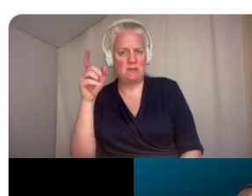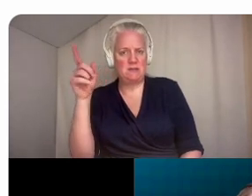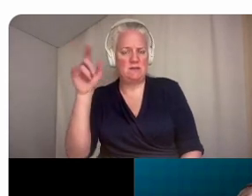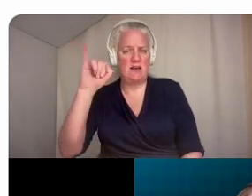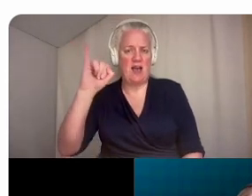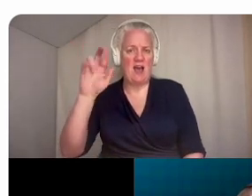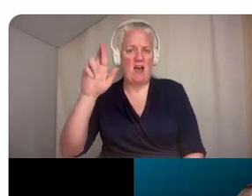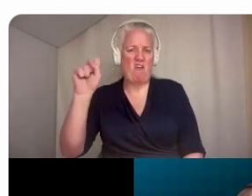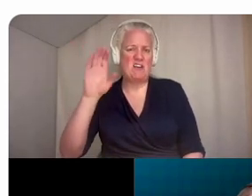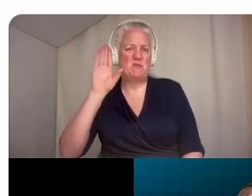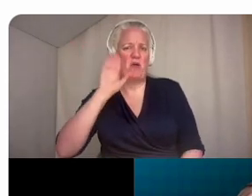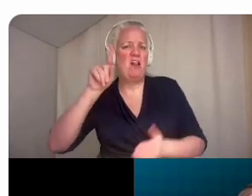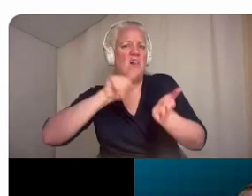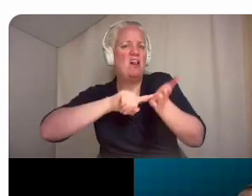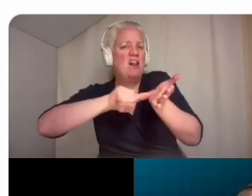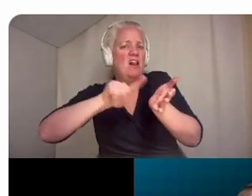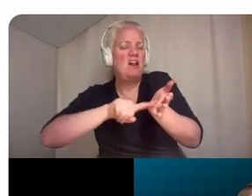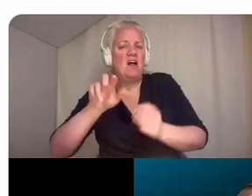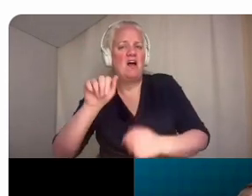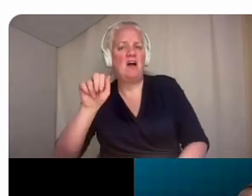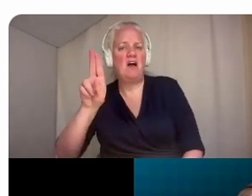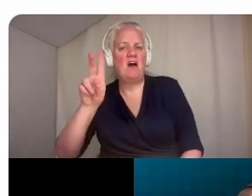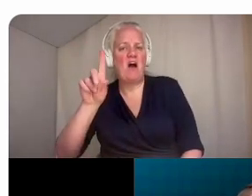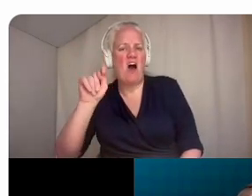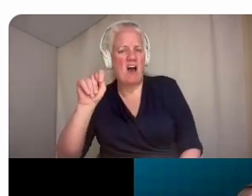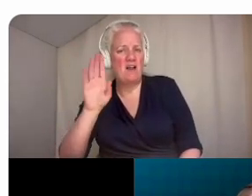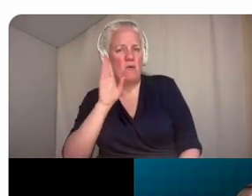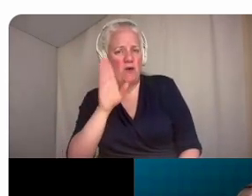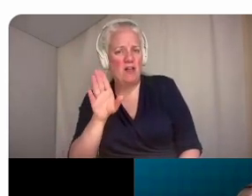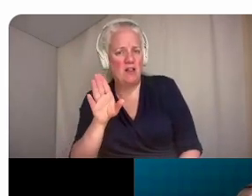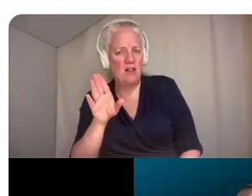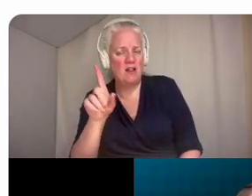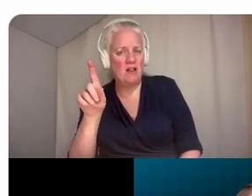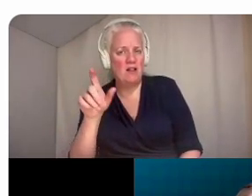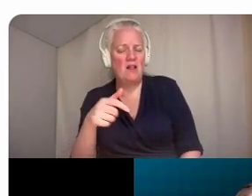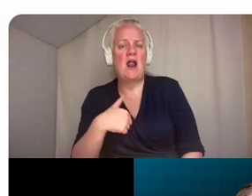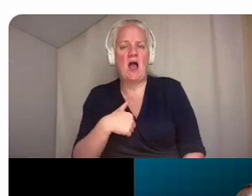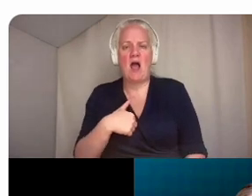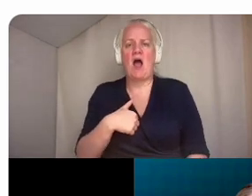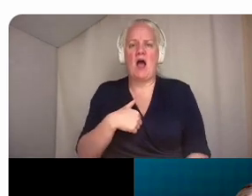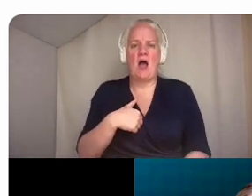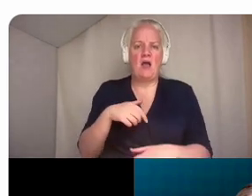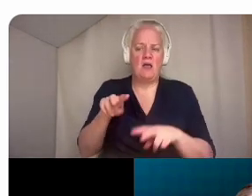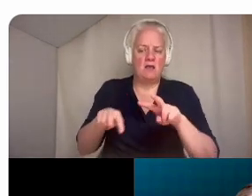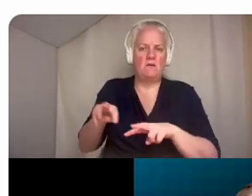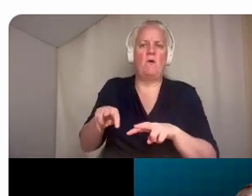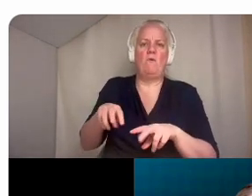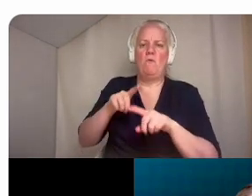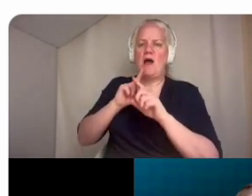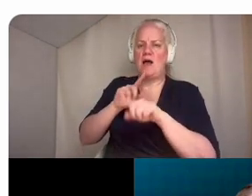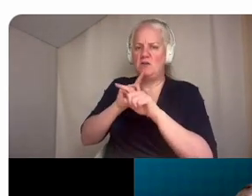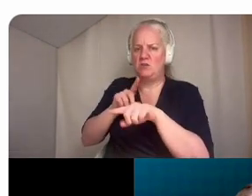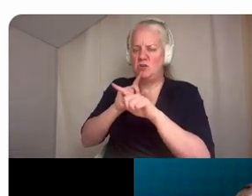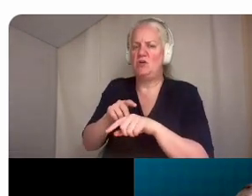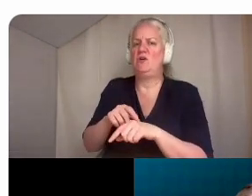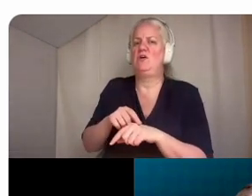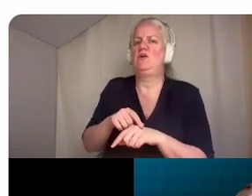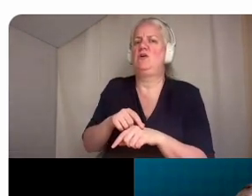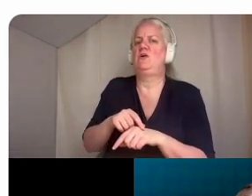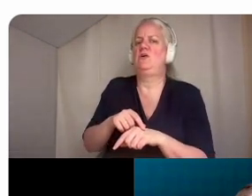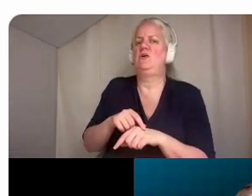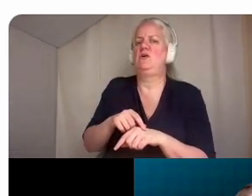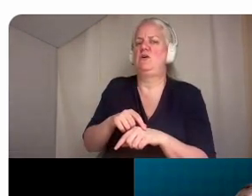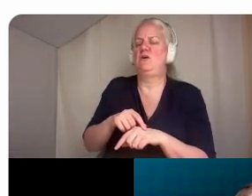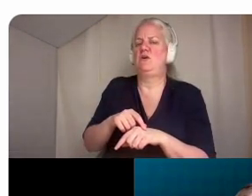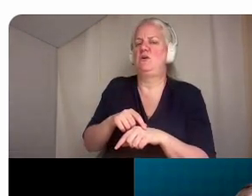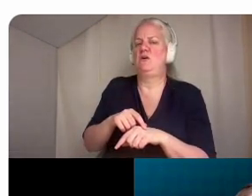Internal Revenue Service. And when I was answering the questions, I indicated that